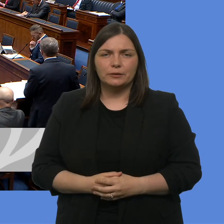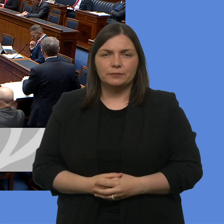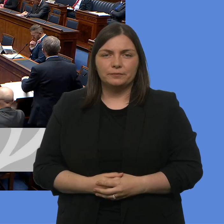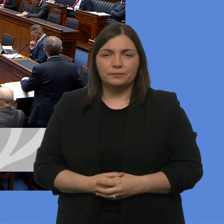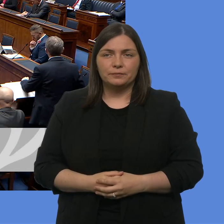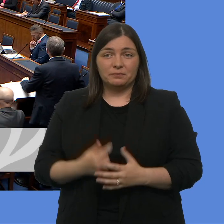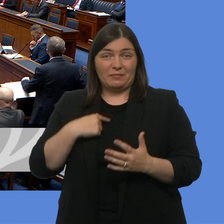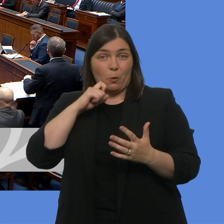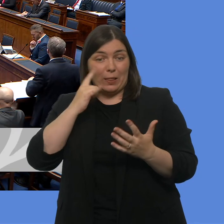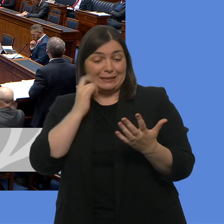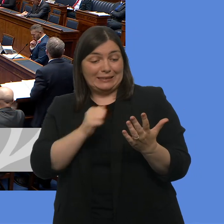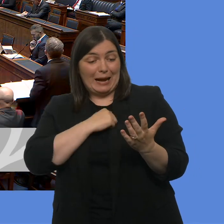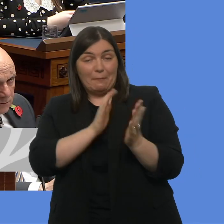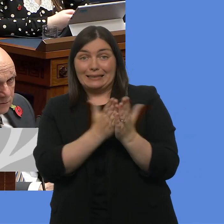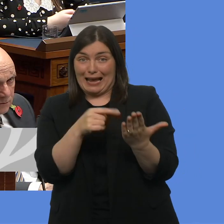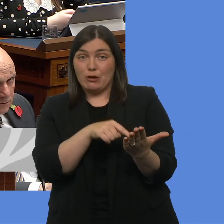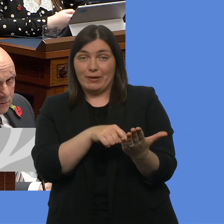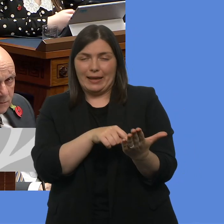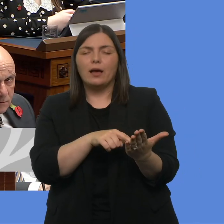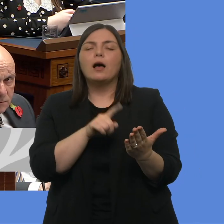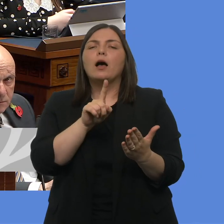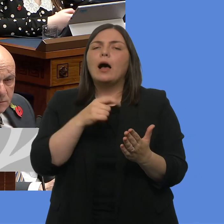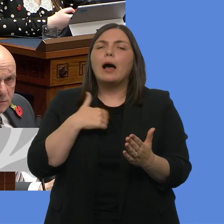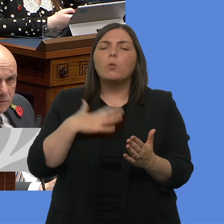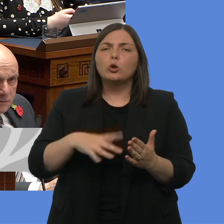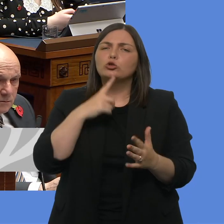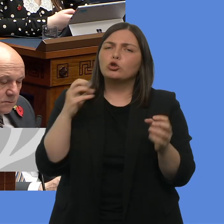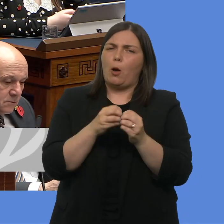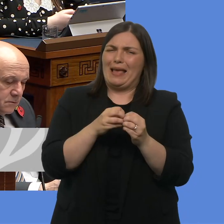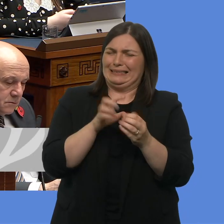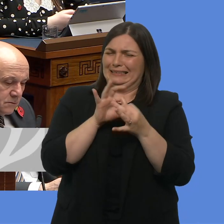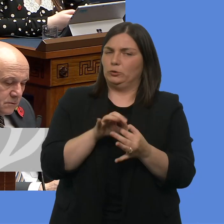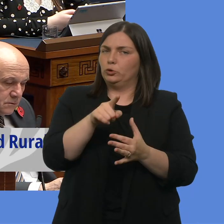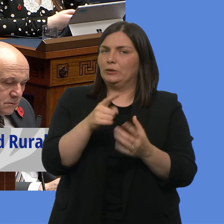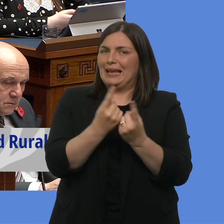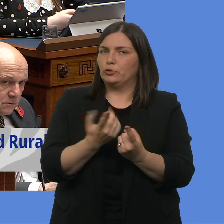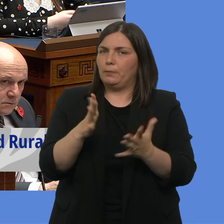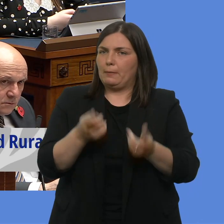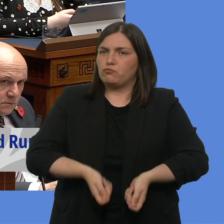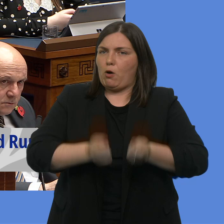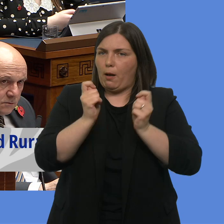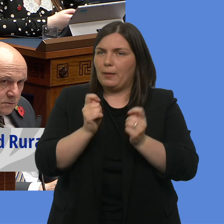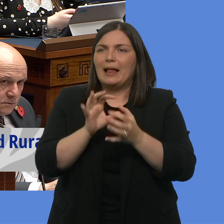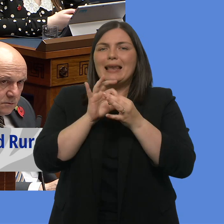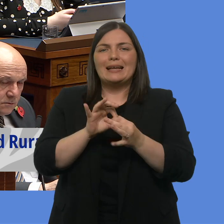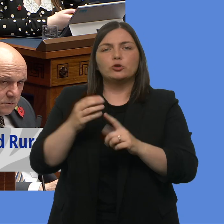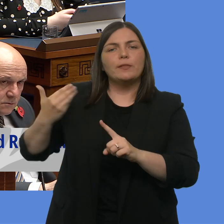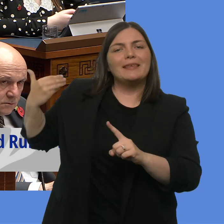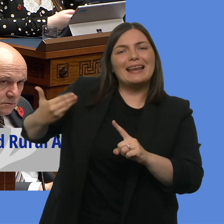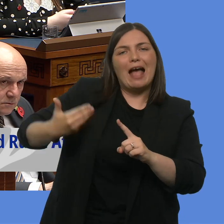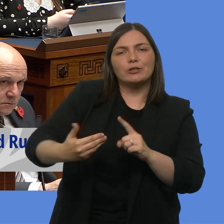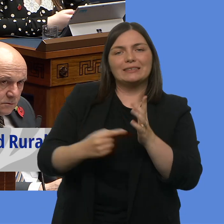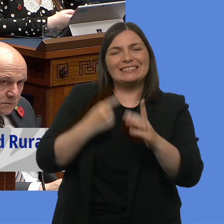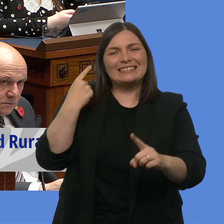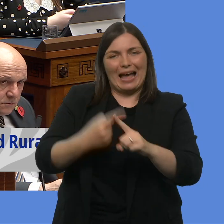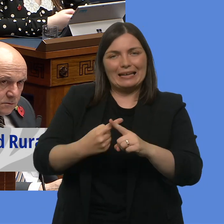I'll check my diary in relation to this, but I want to comment a wee bit in terms of the issue you've raised, which is in terms of the inheritance tax and agricultural property relief. This